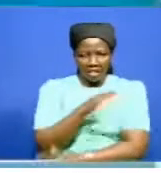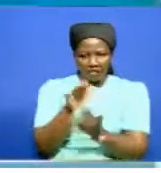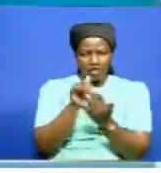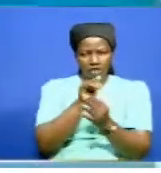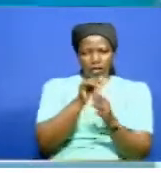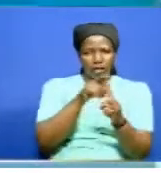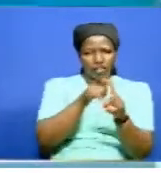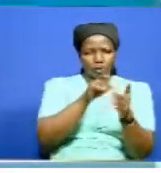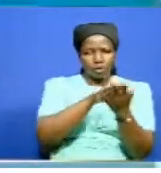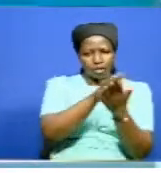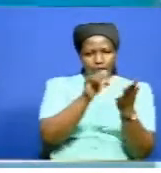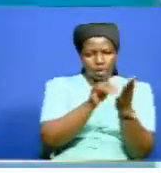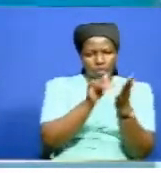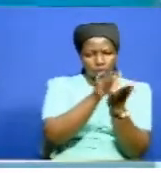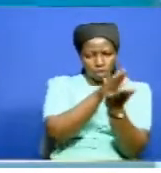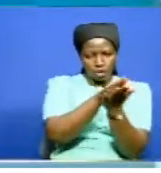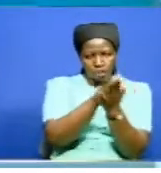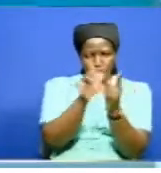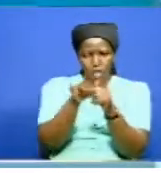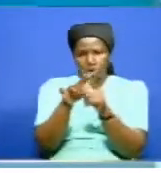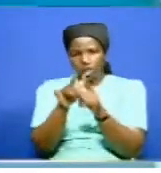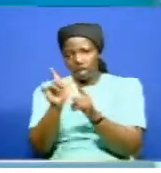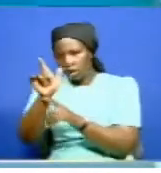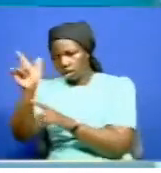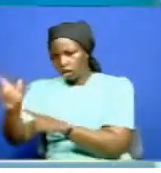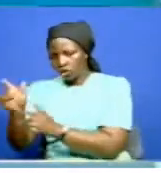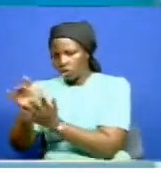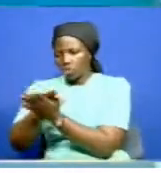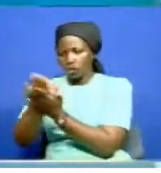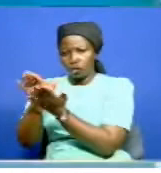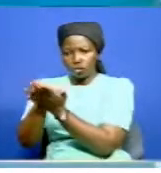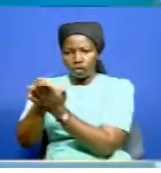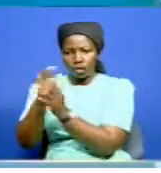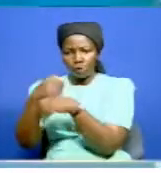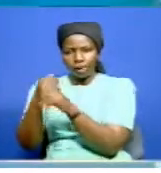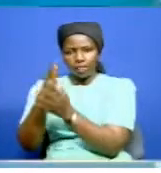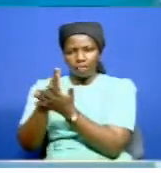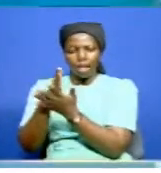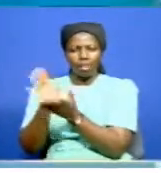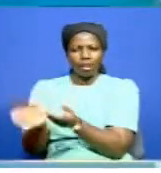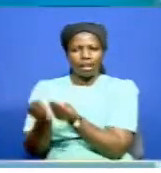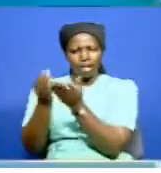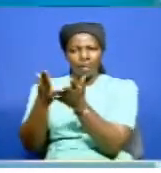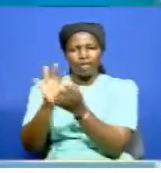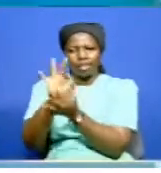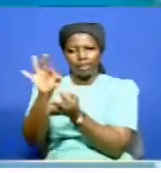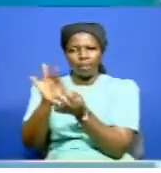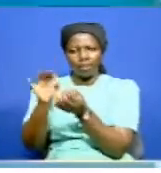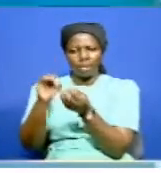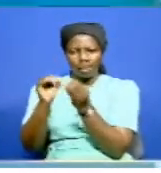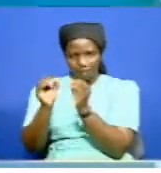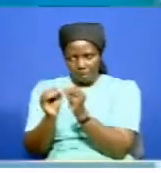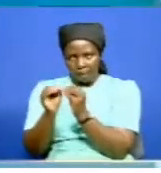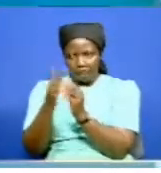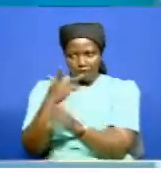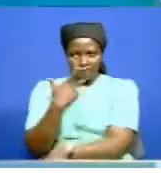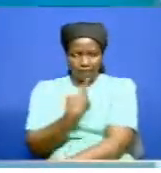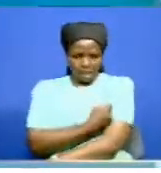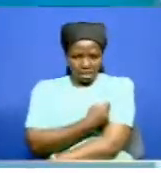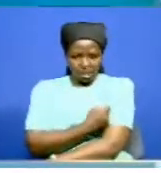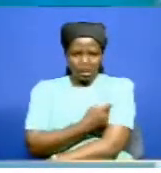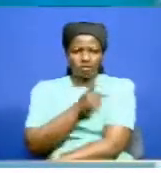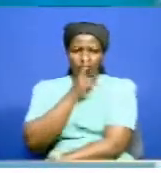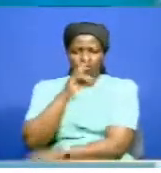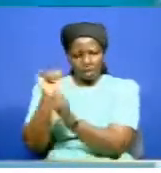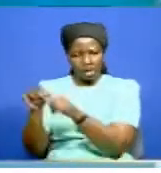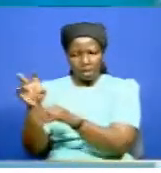stores, and ensuring that each facility gets a specific number of vaccines with the batch number attached to it. So we could be able to